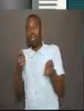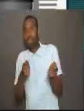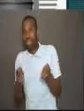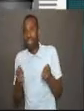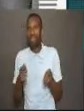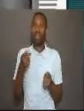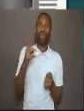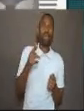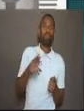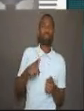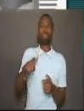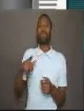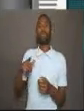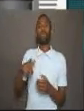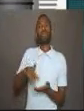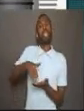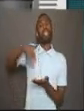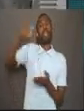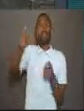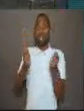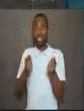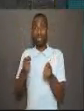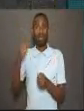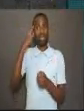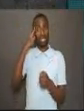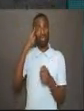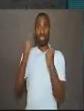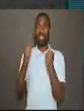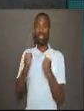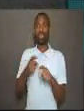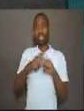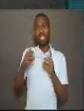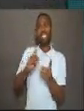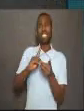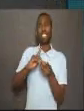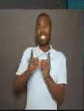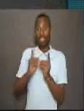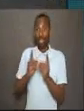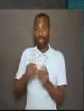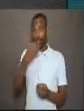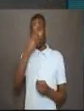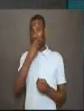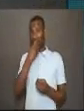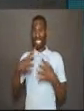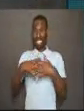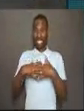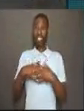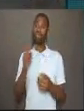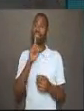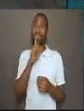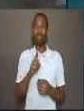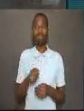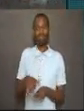or truck. However, the definition of a heat engine varies